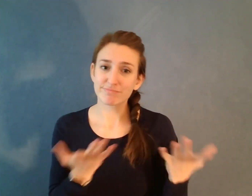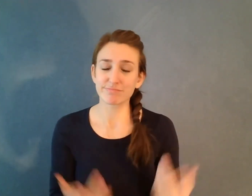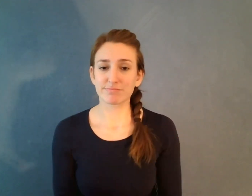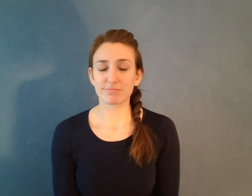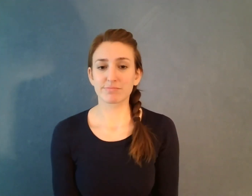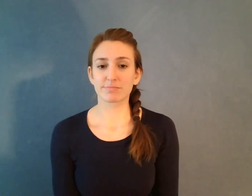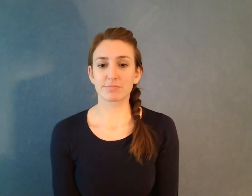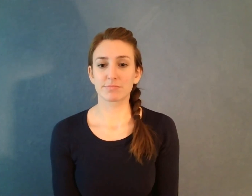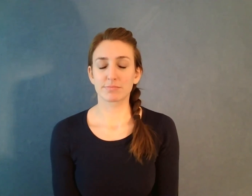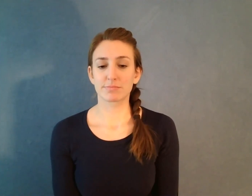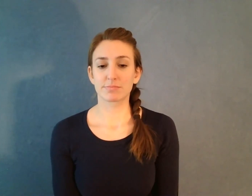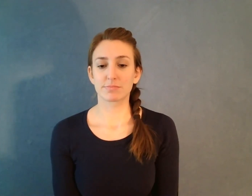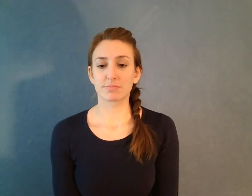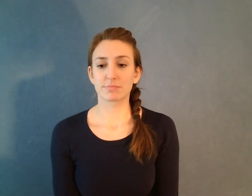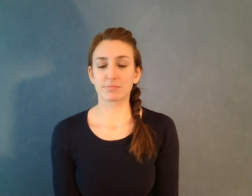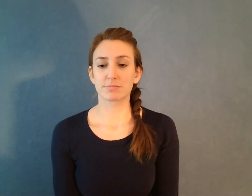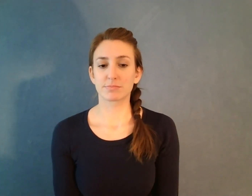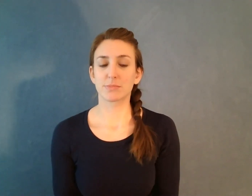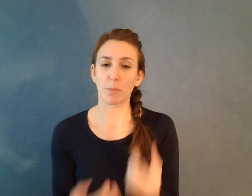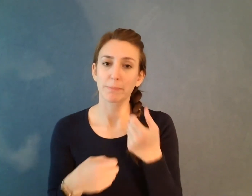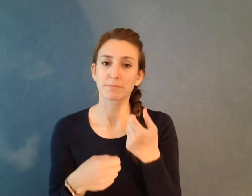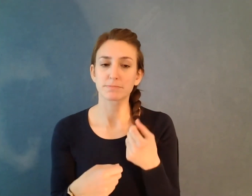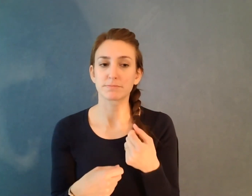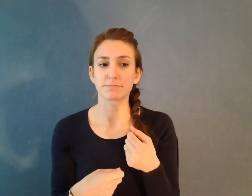in order to be prosperous and